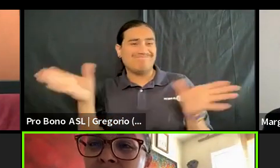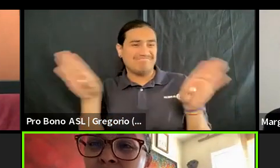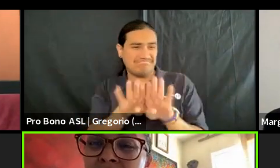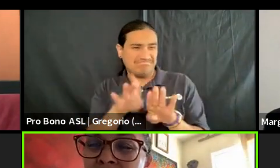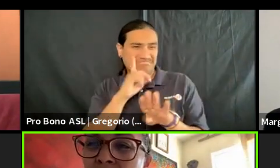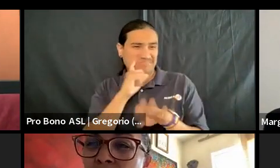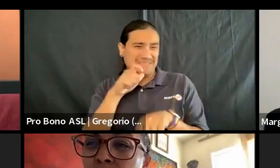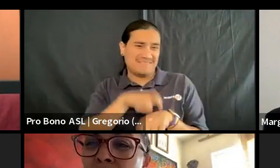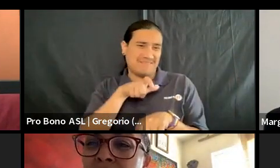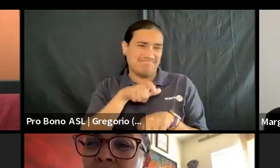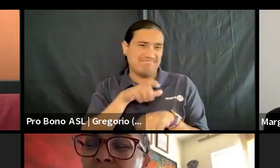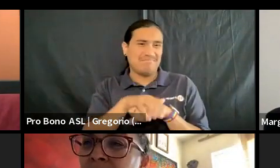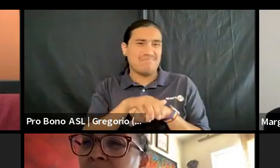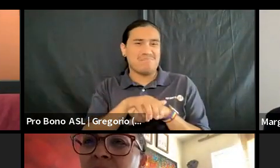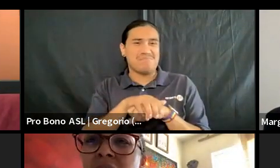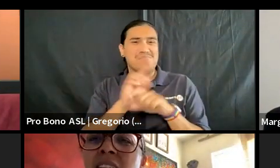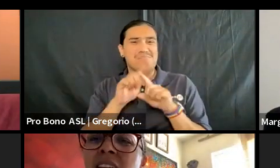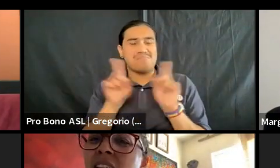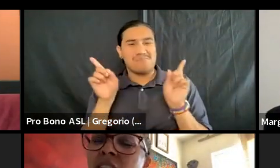of time. But